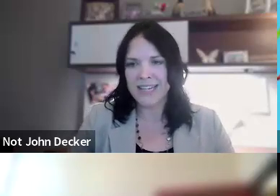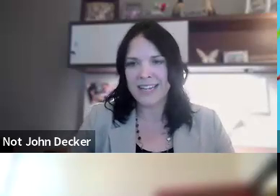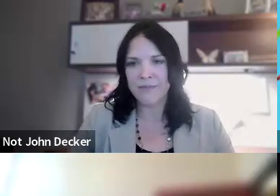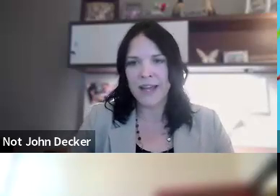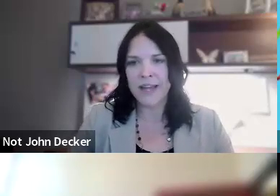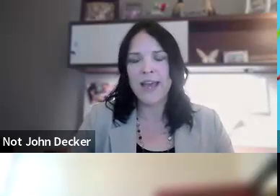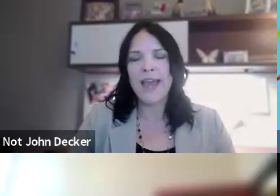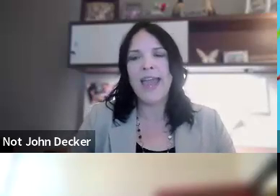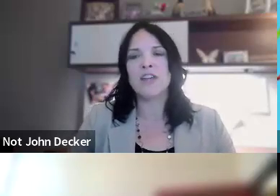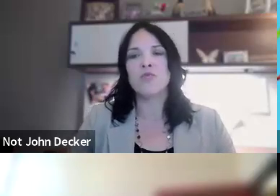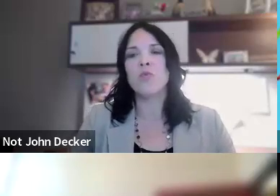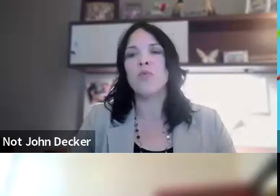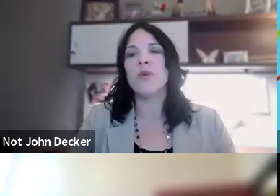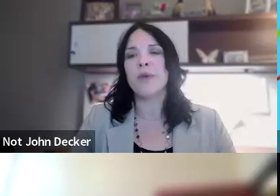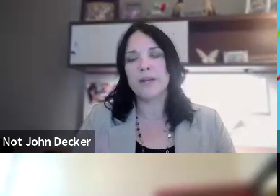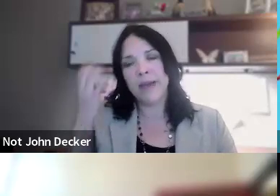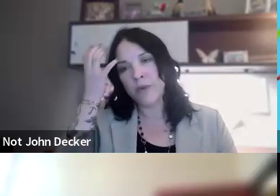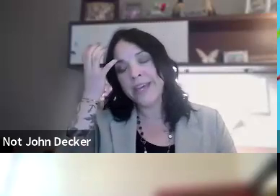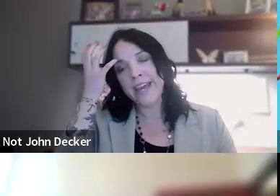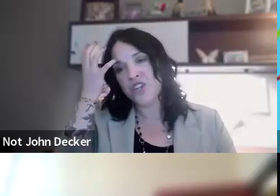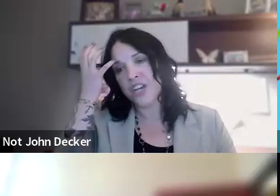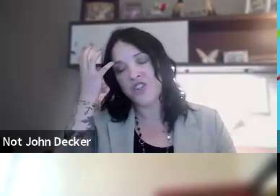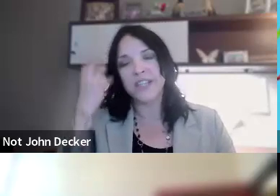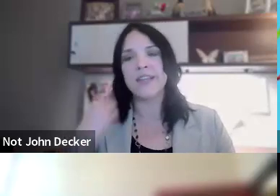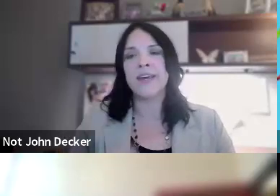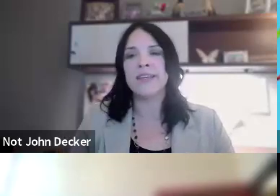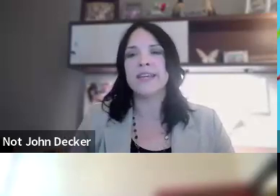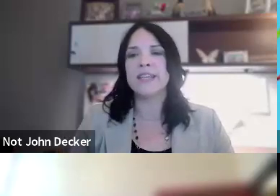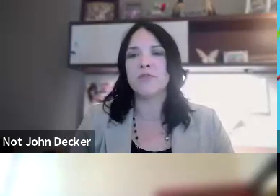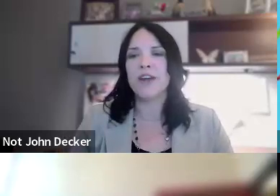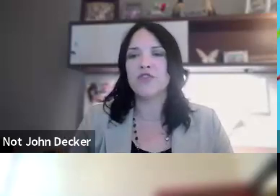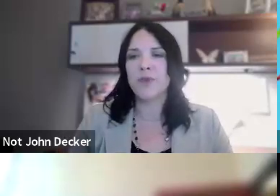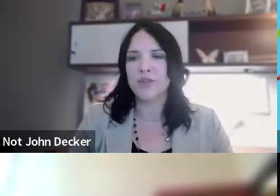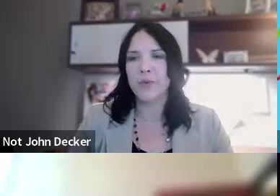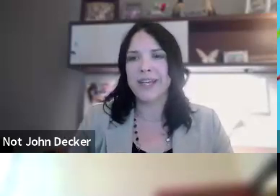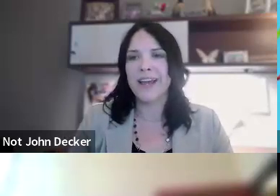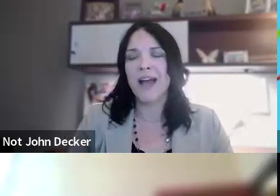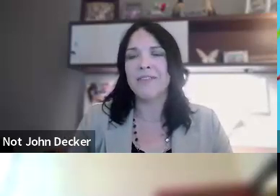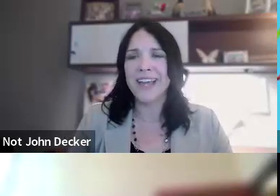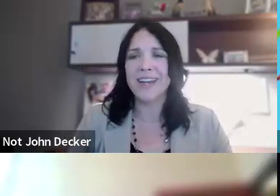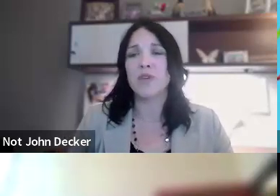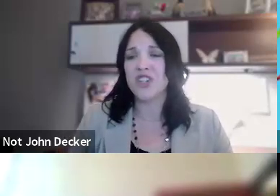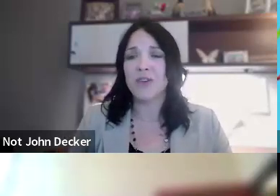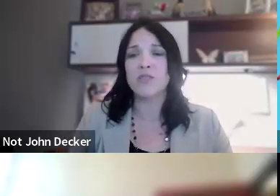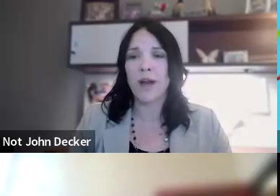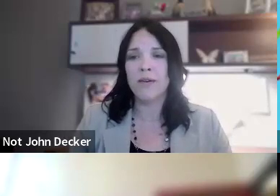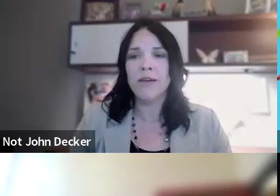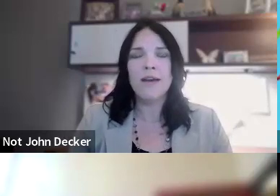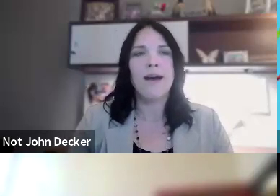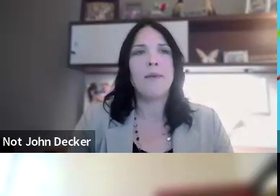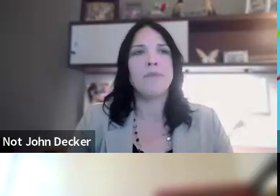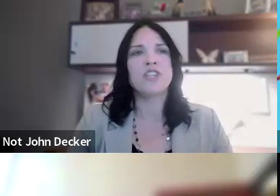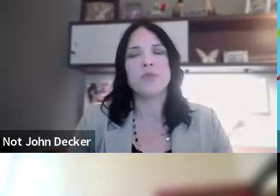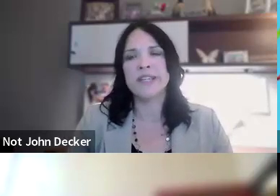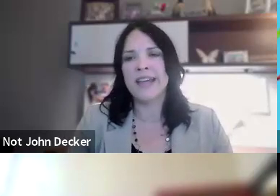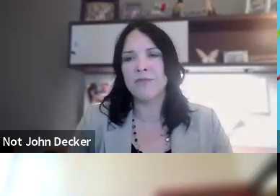regional center was identified. And we recommend, we can't change anything in the provider directory. We can help advocate and reach out as